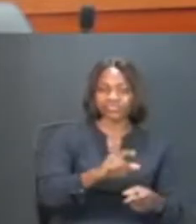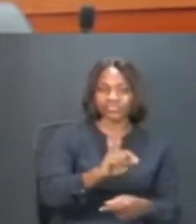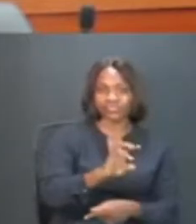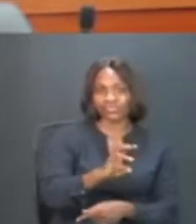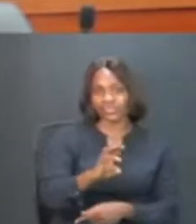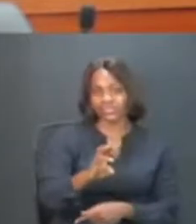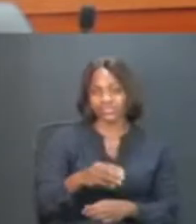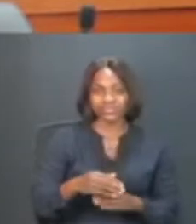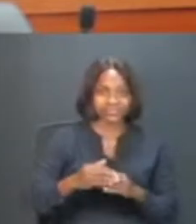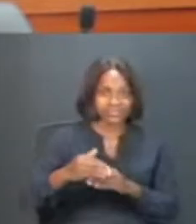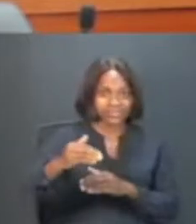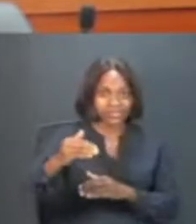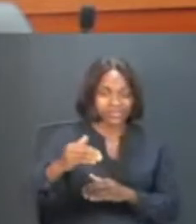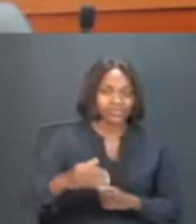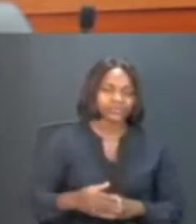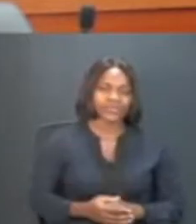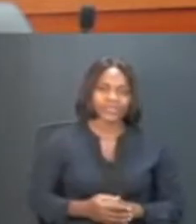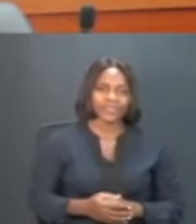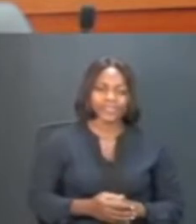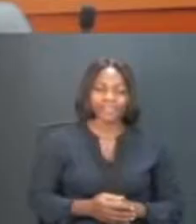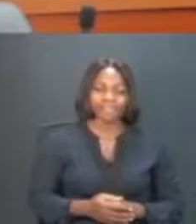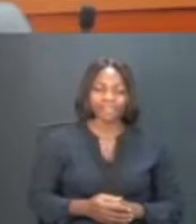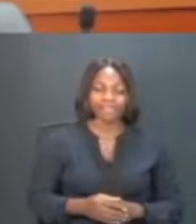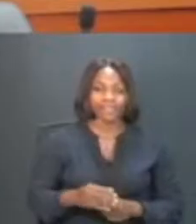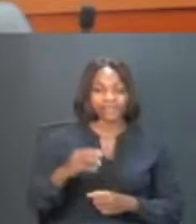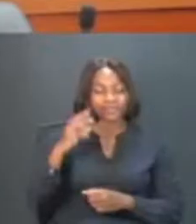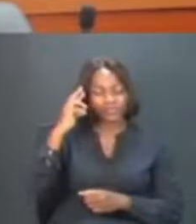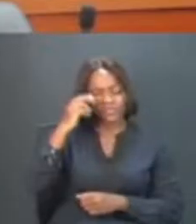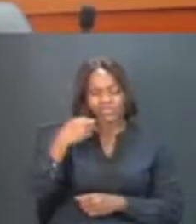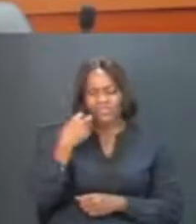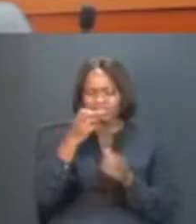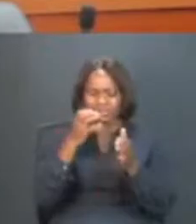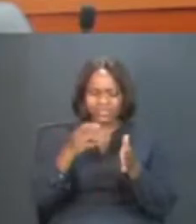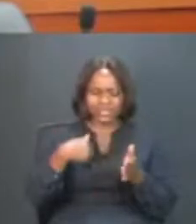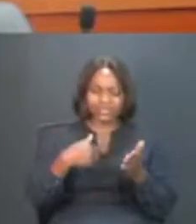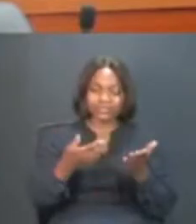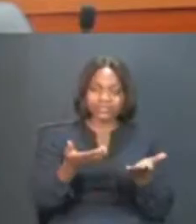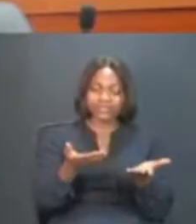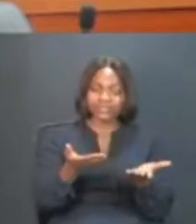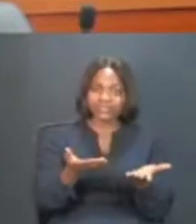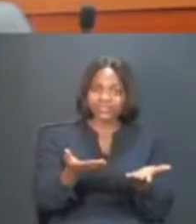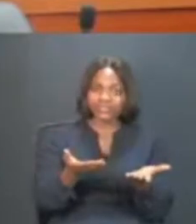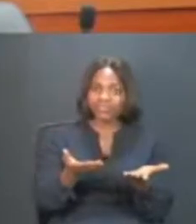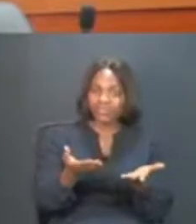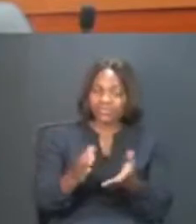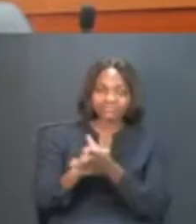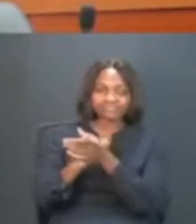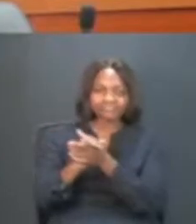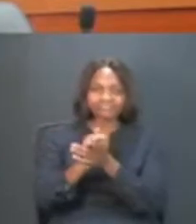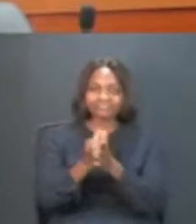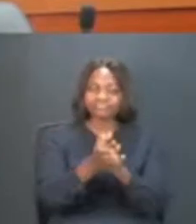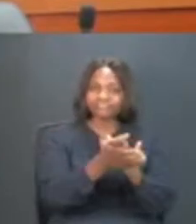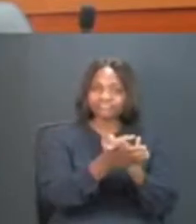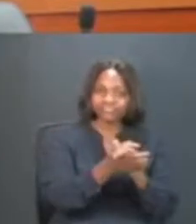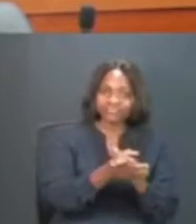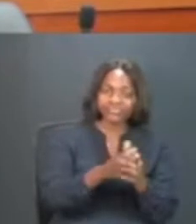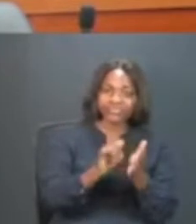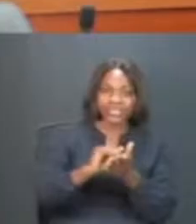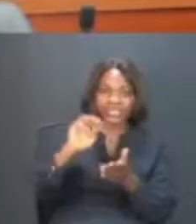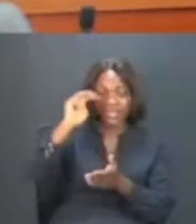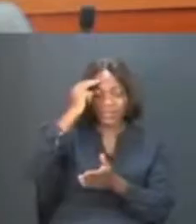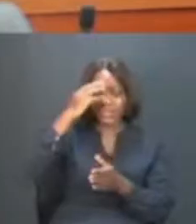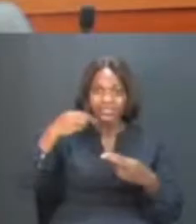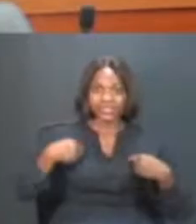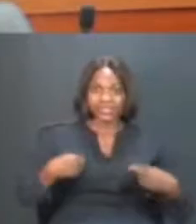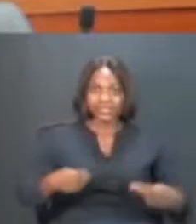going on. And therefore, Mr. Speaker, I will want to recommend that we call the Minister for Health to